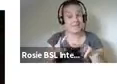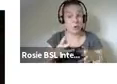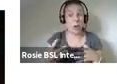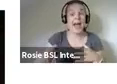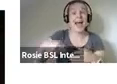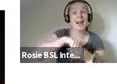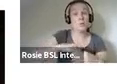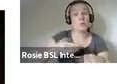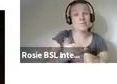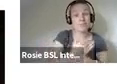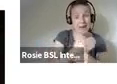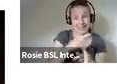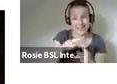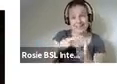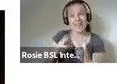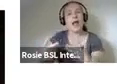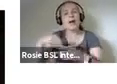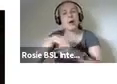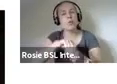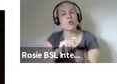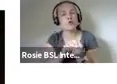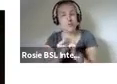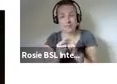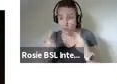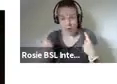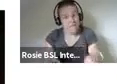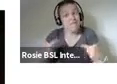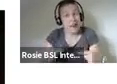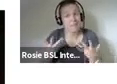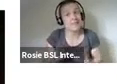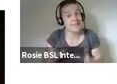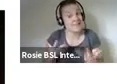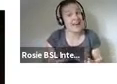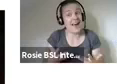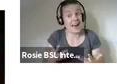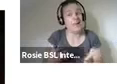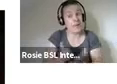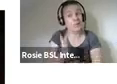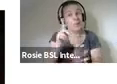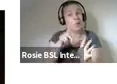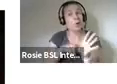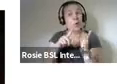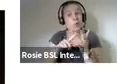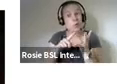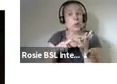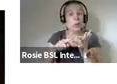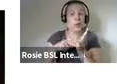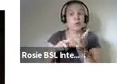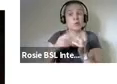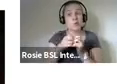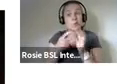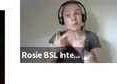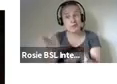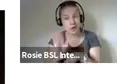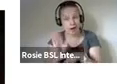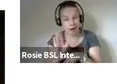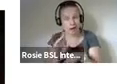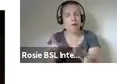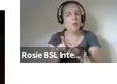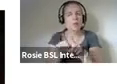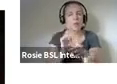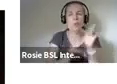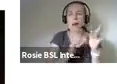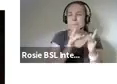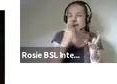inclusive transition are both available from today on EENET's YouTube channel, and the training manuals are also available on our website.